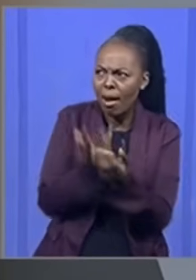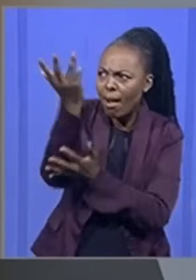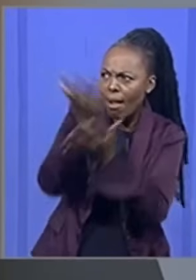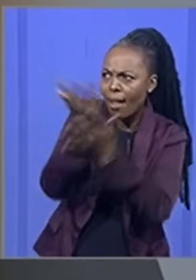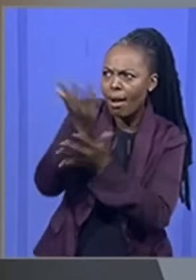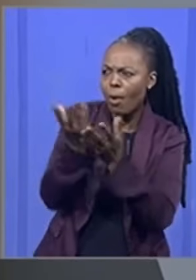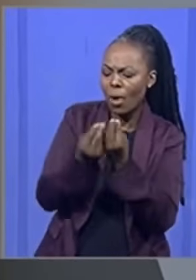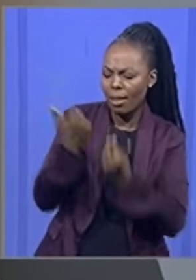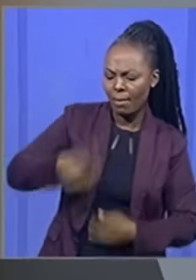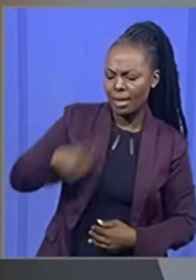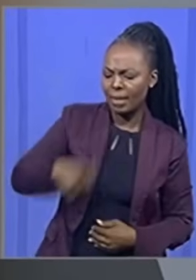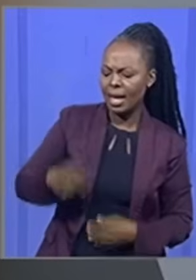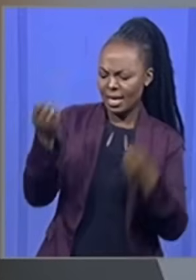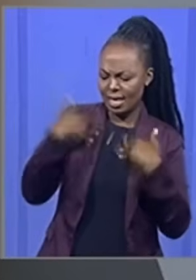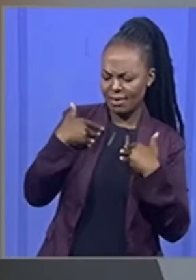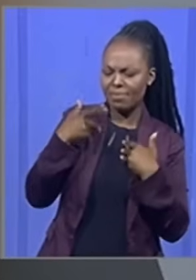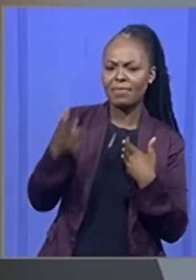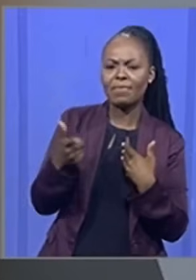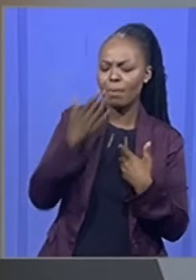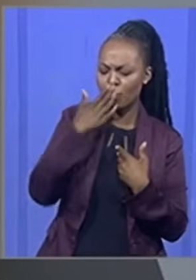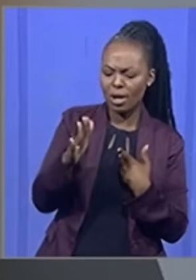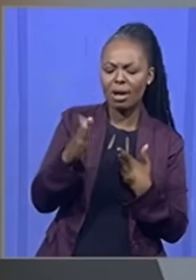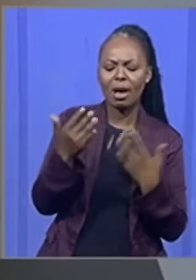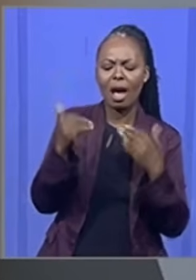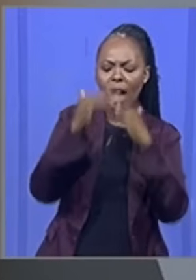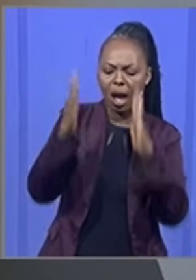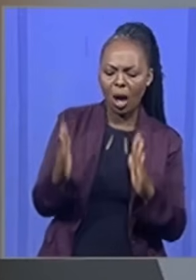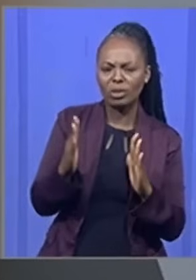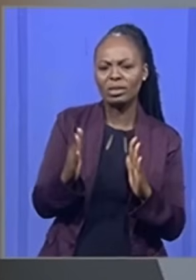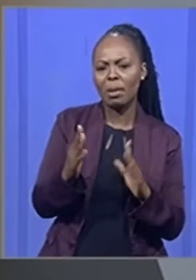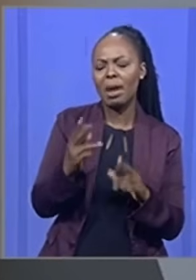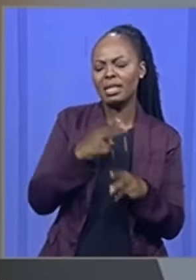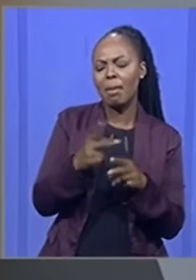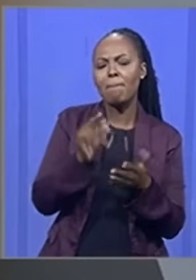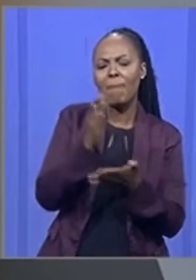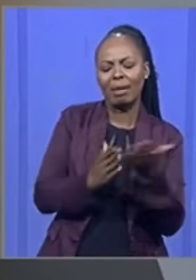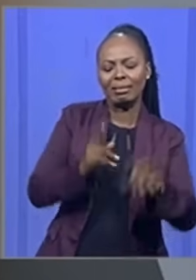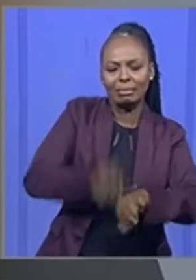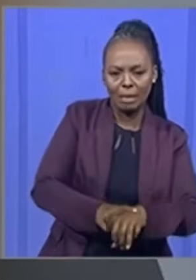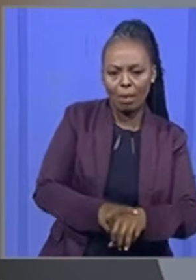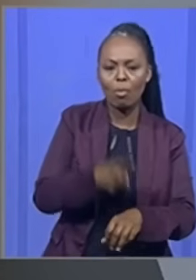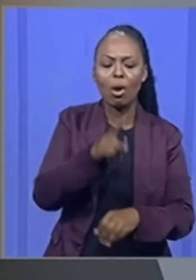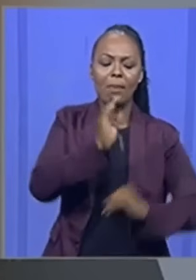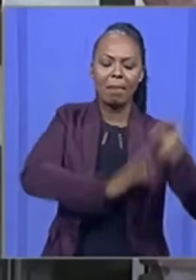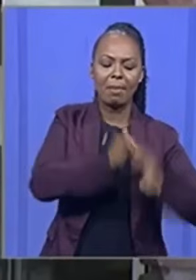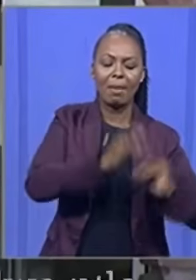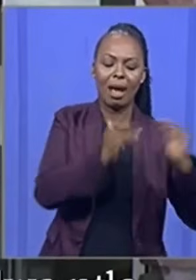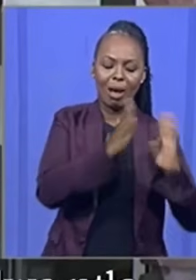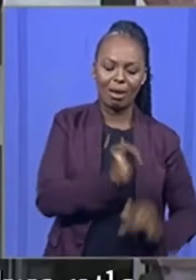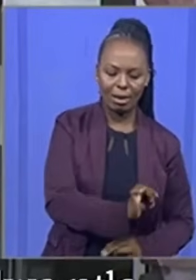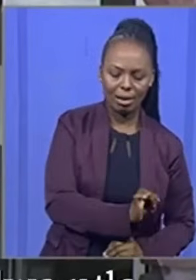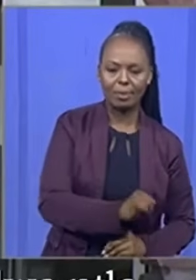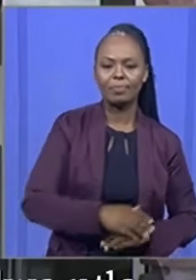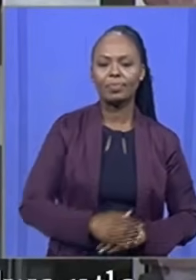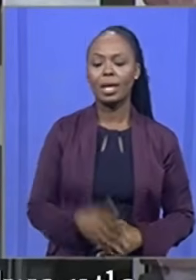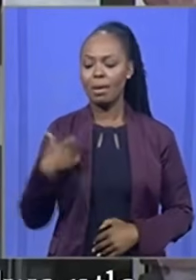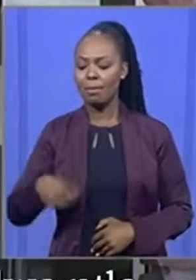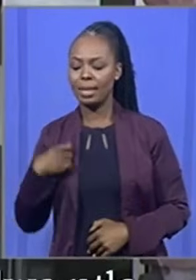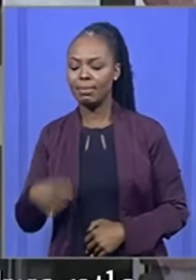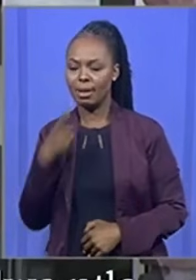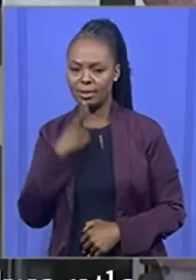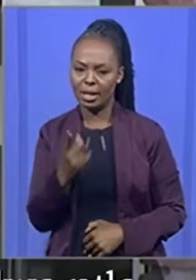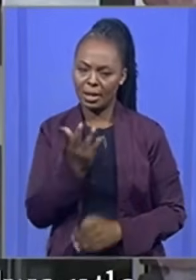masepala gore ba re neele ntlo nngwe re ka beyang Mme Potgieter mo go yone a sa letile nakwana. Masepala wa re o